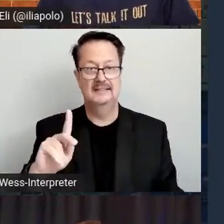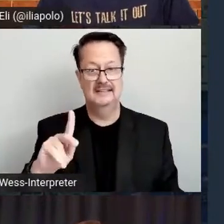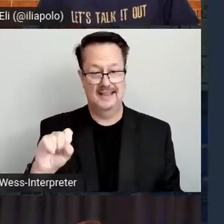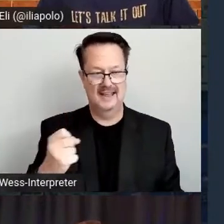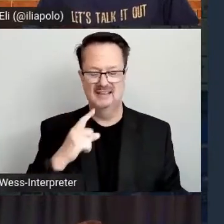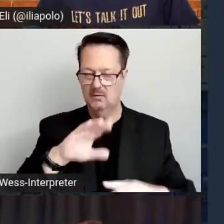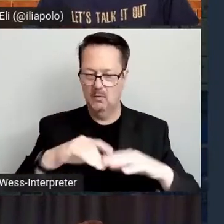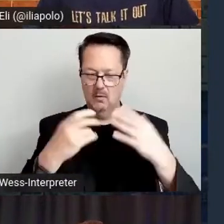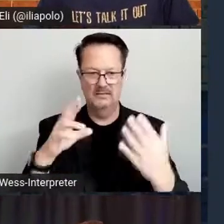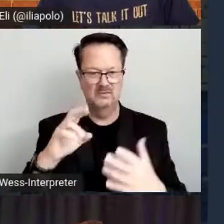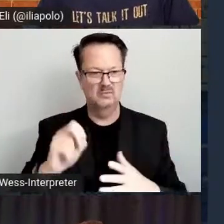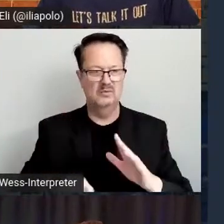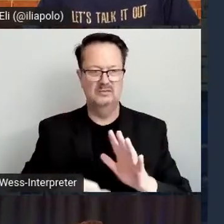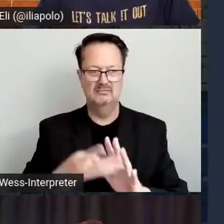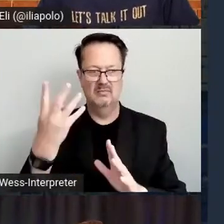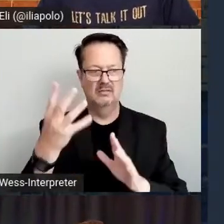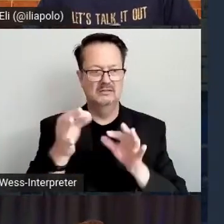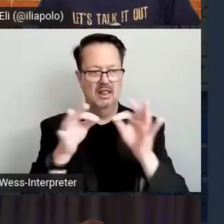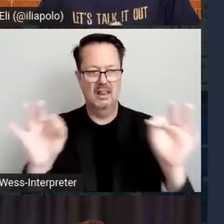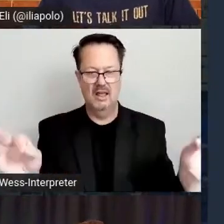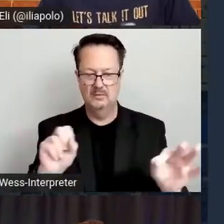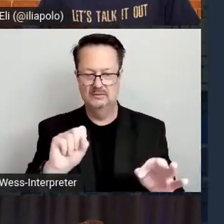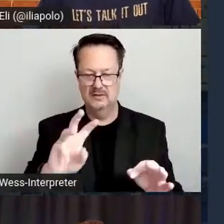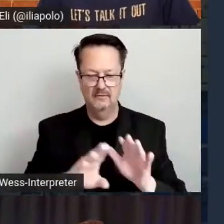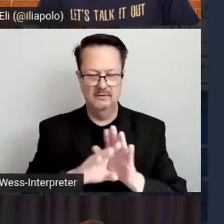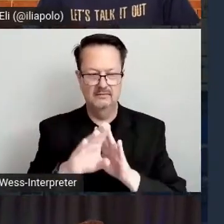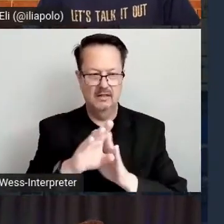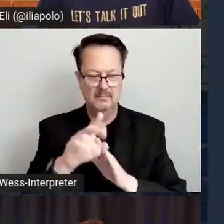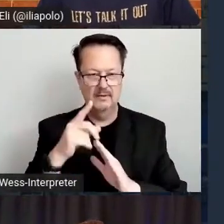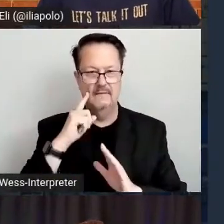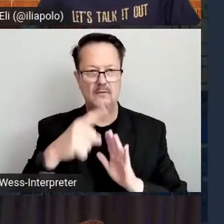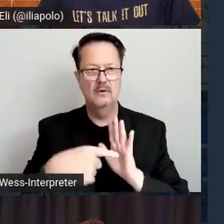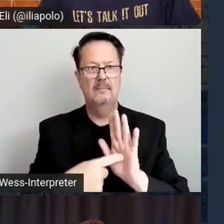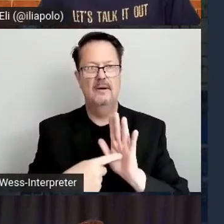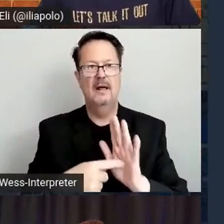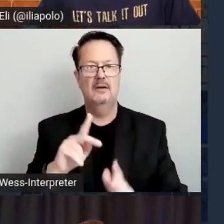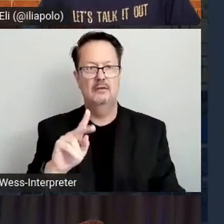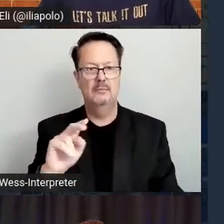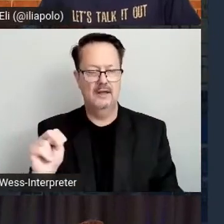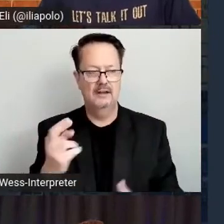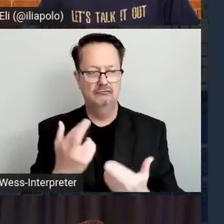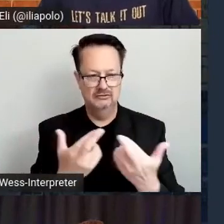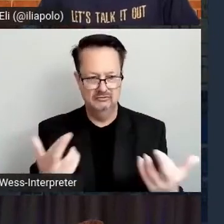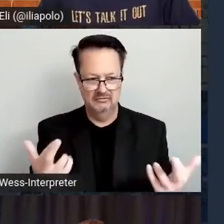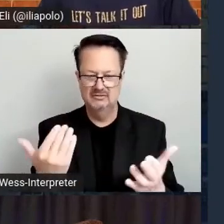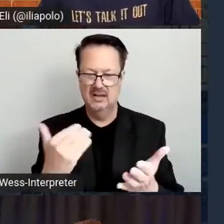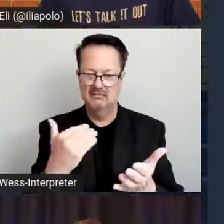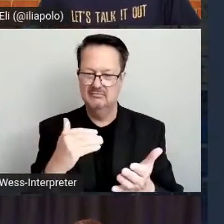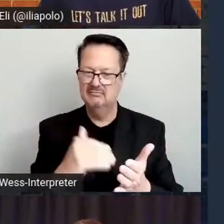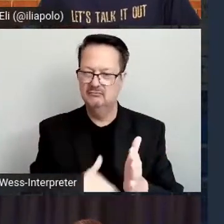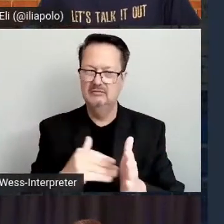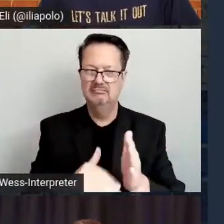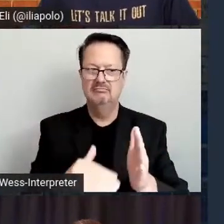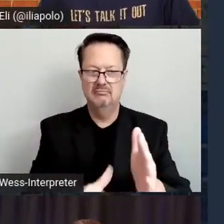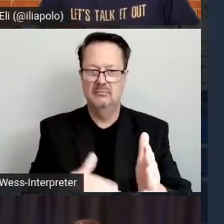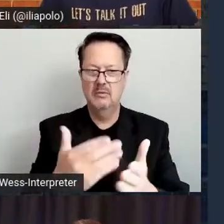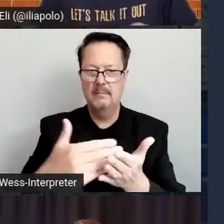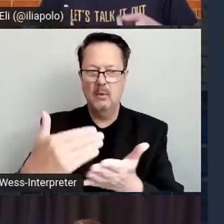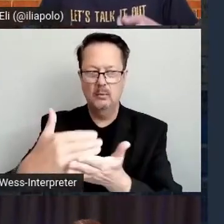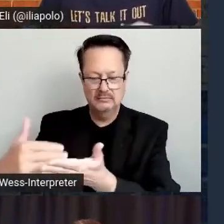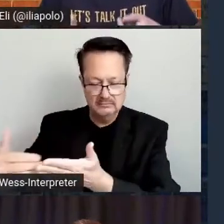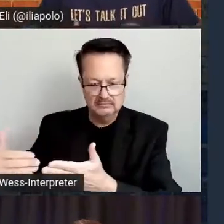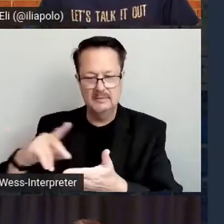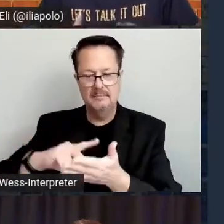source multi-language software development kit for modeling Kubernetes resources as reusable components. So it lets you